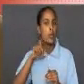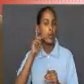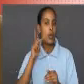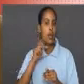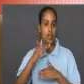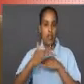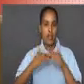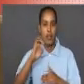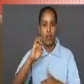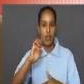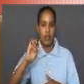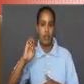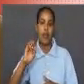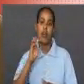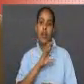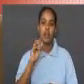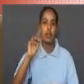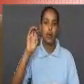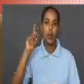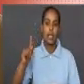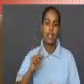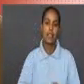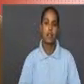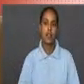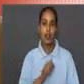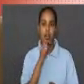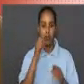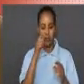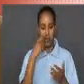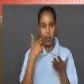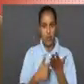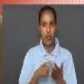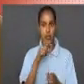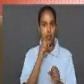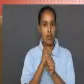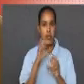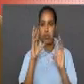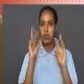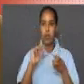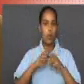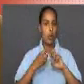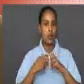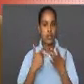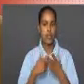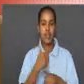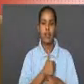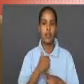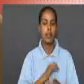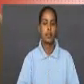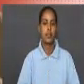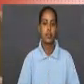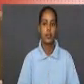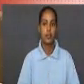ethylene and propylene. I am confident that you will have no trouble with this